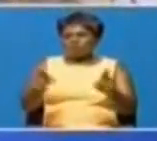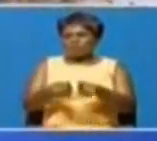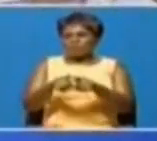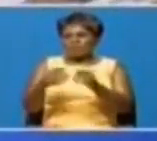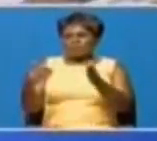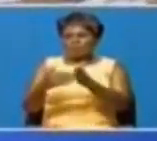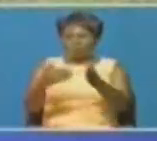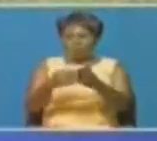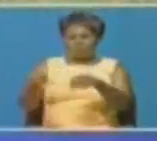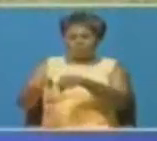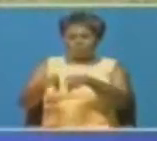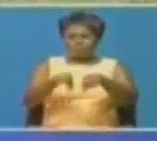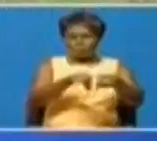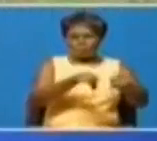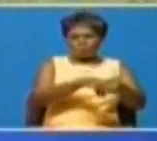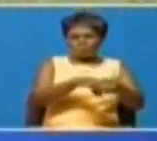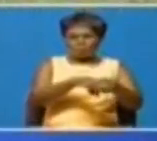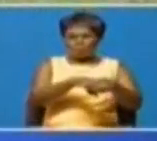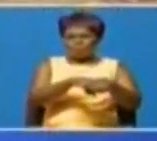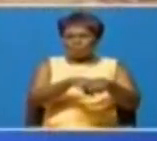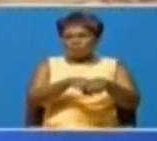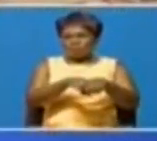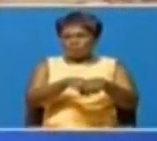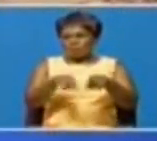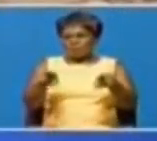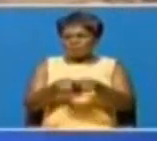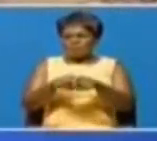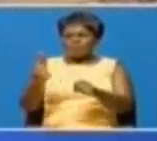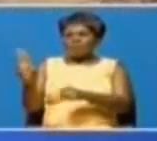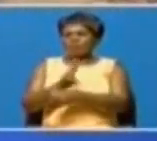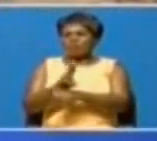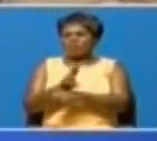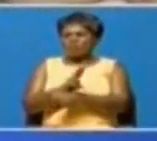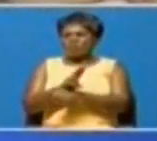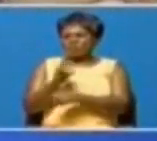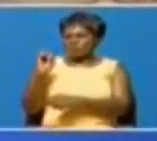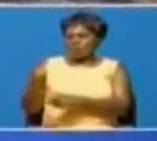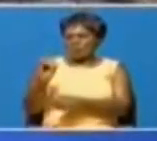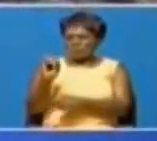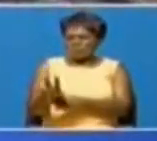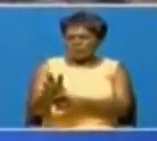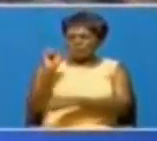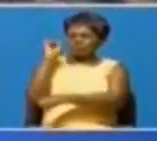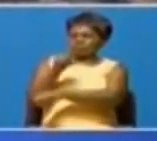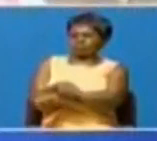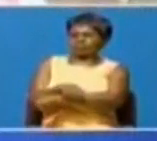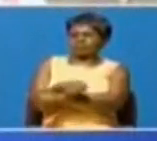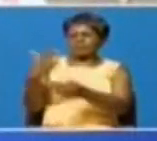blocking drainage systems, tainting wildlife parks, and even being used as fecal disposal bags, hence the